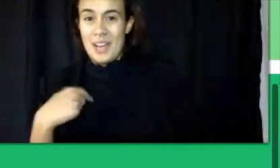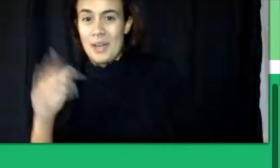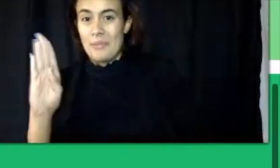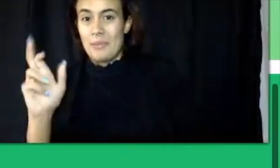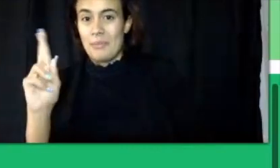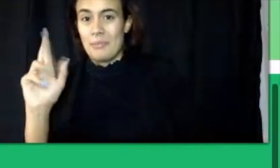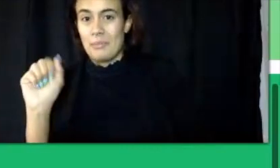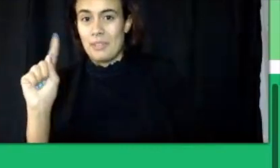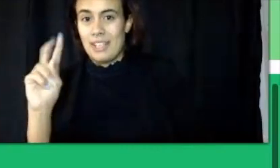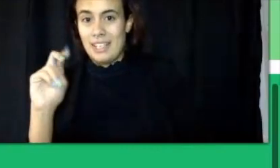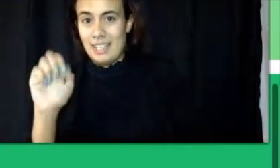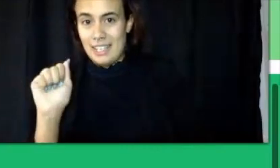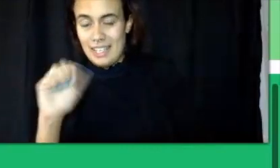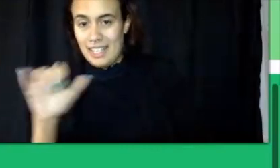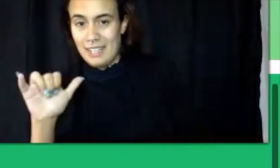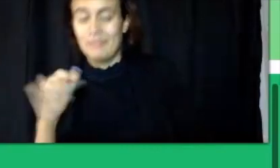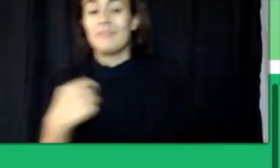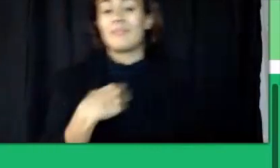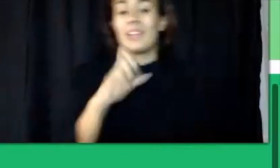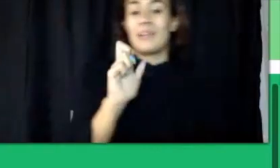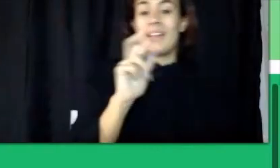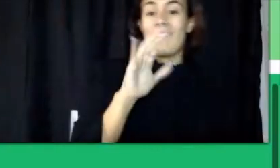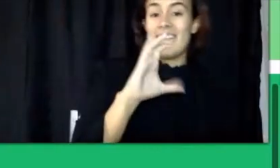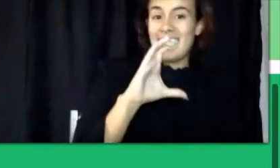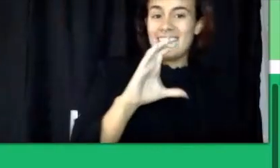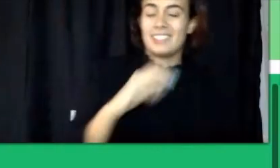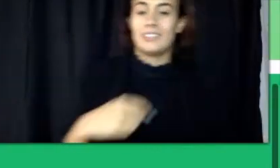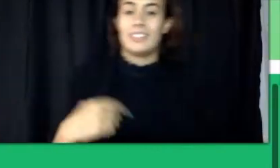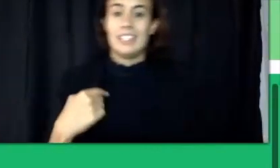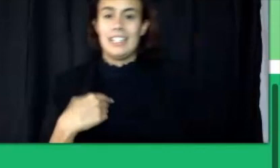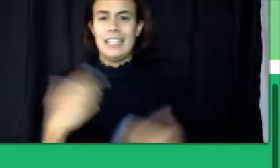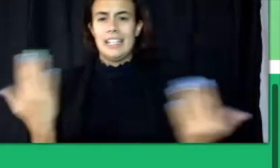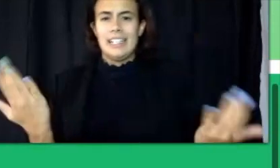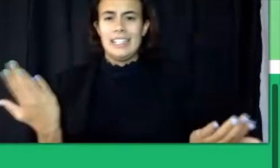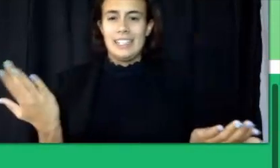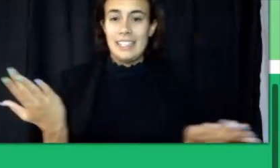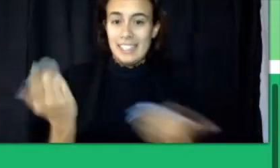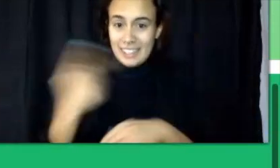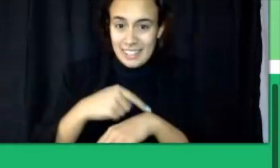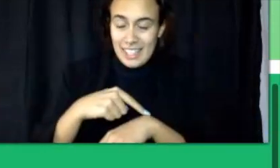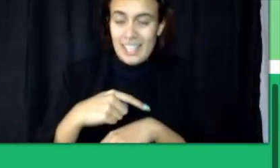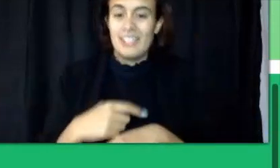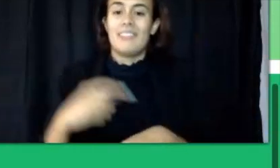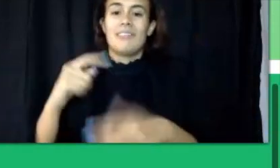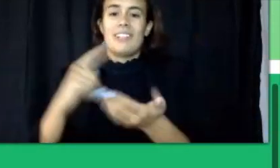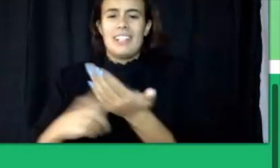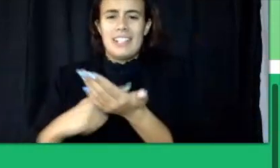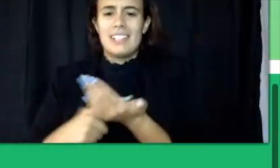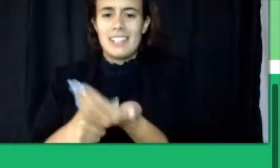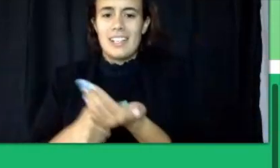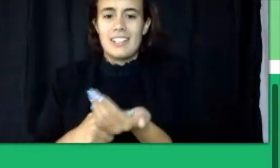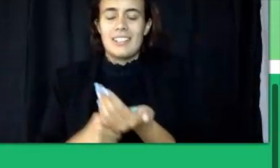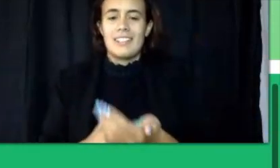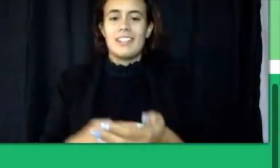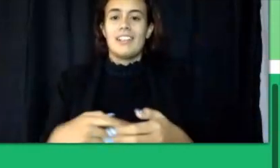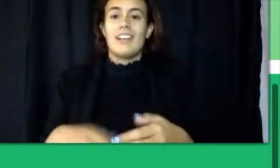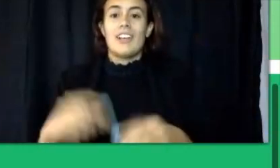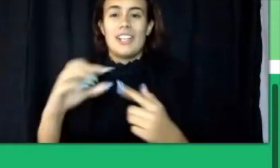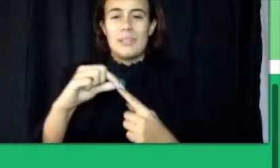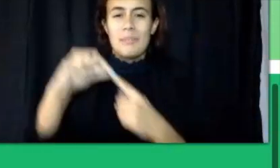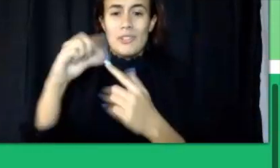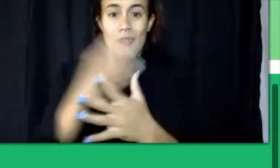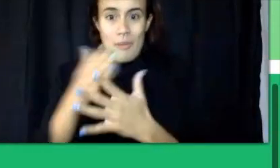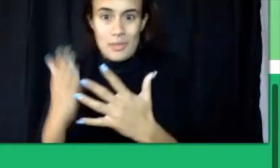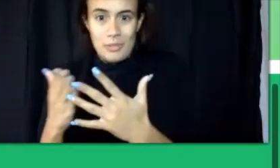it's Brittany. And Eric. And we are back again with a very special episode of our Quibi show, The Nod with Brittany and Eric.